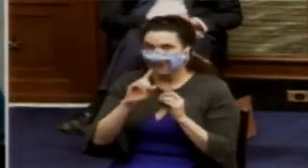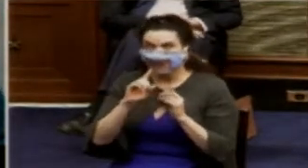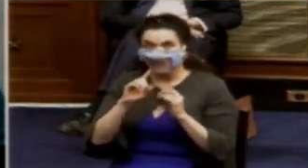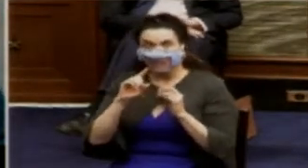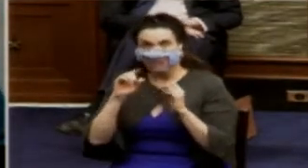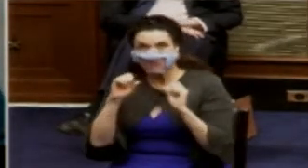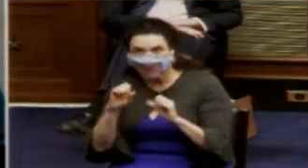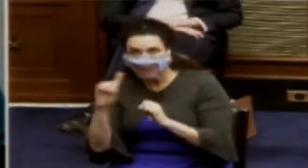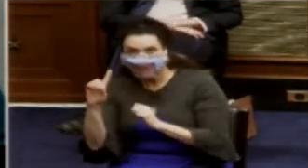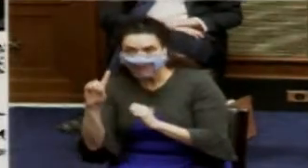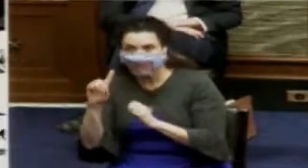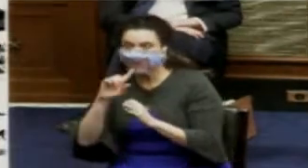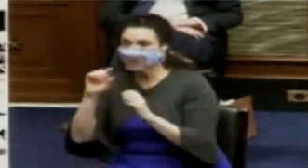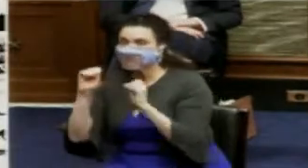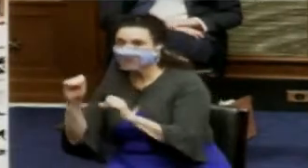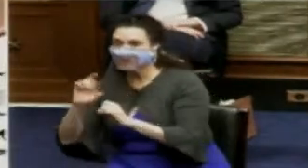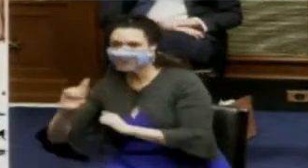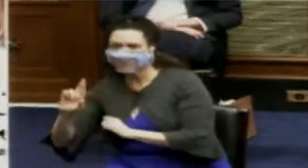Republican?